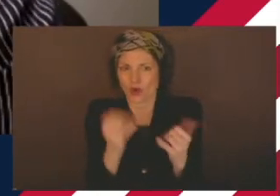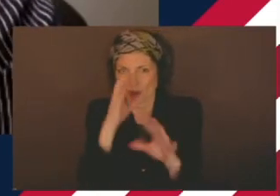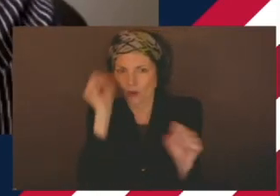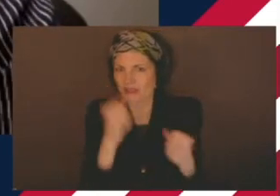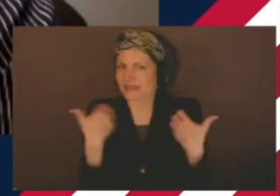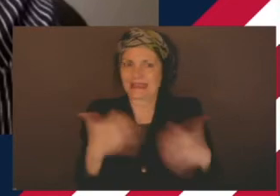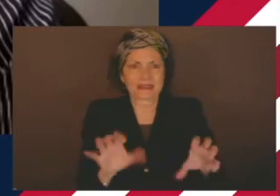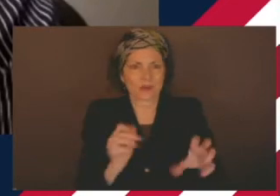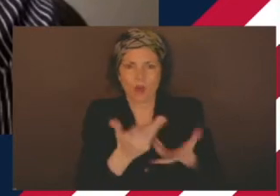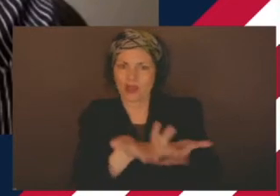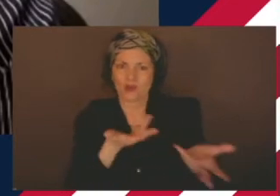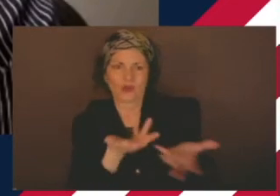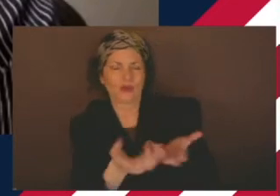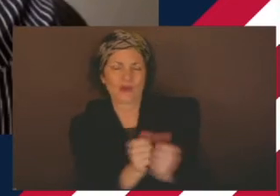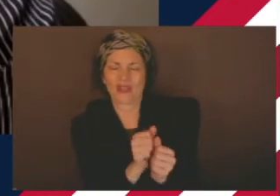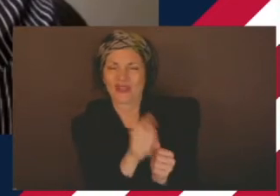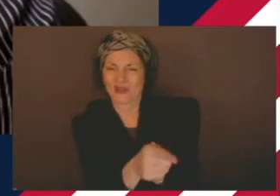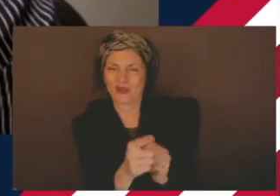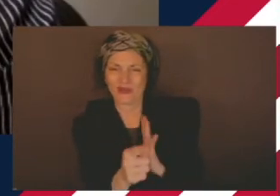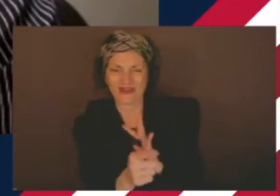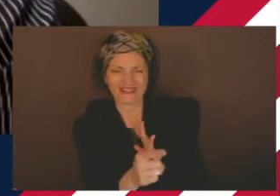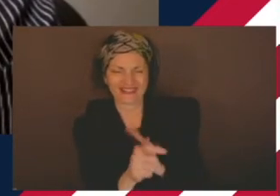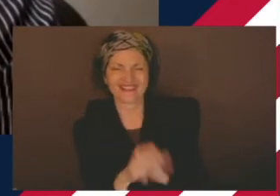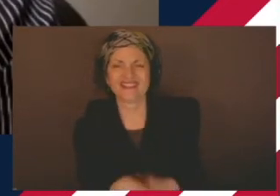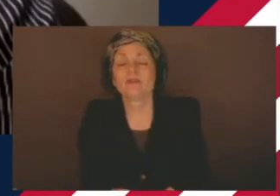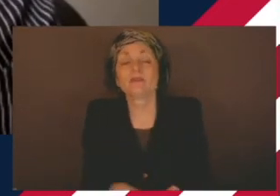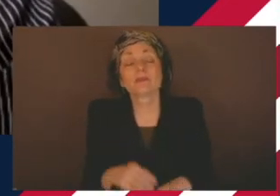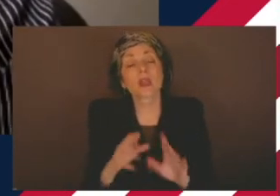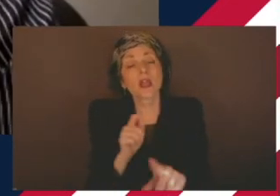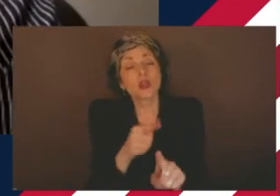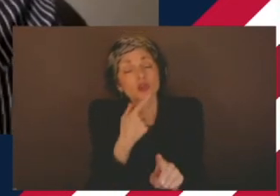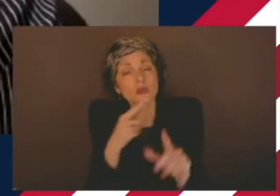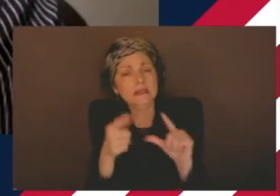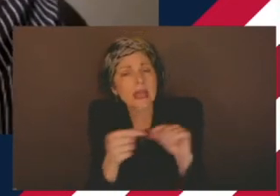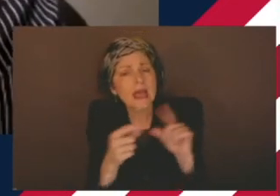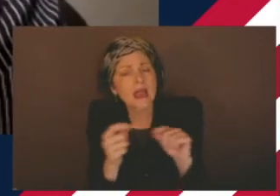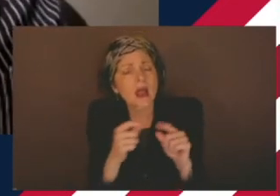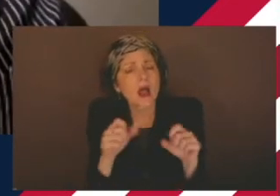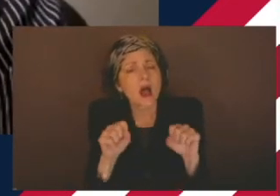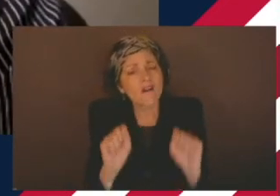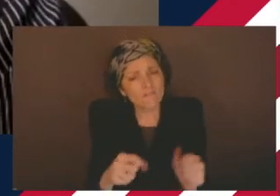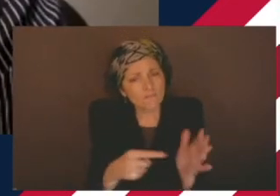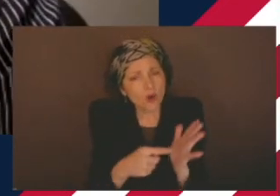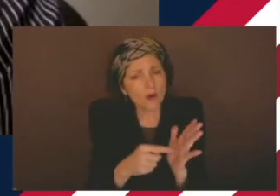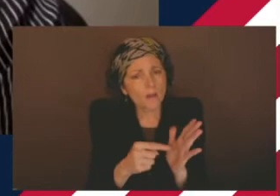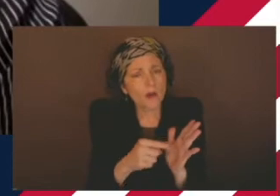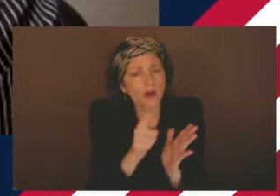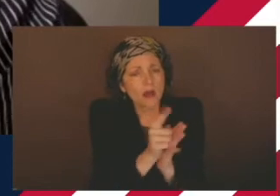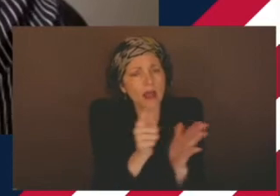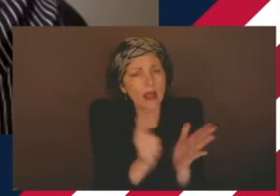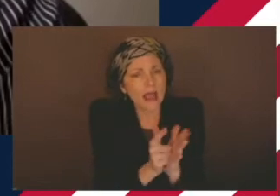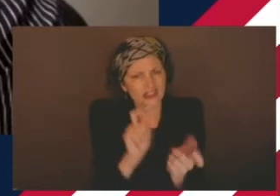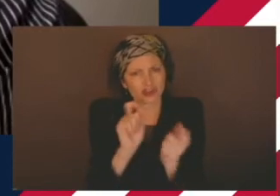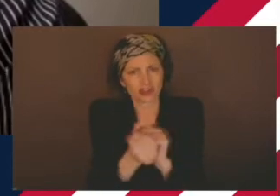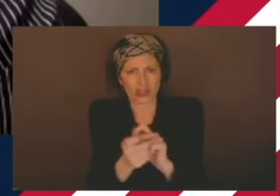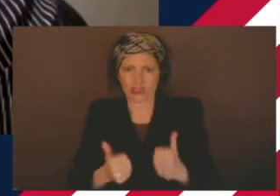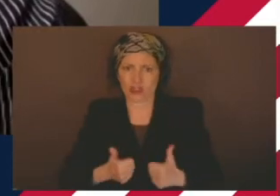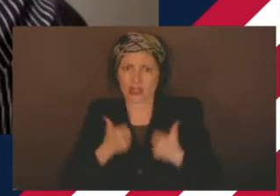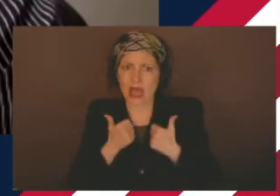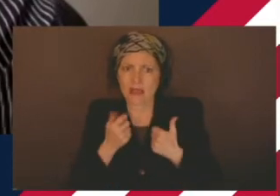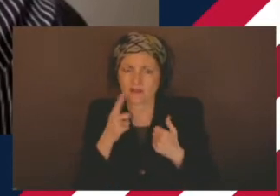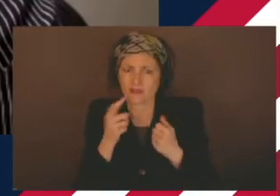here, the Affordable Care Act has changed the lives of many Americans, especially those